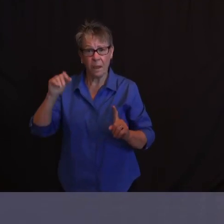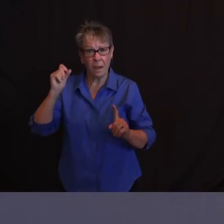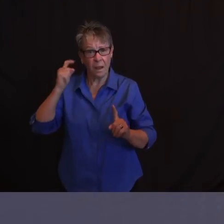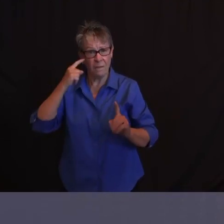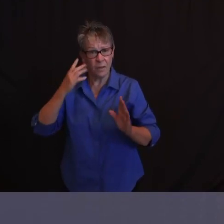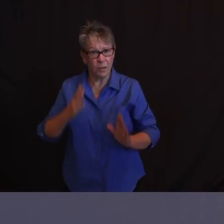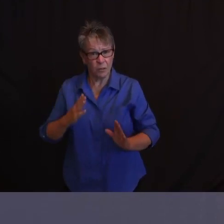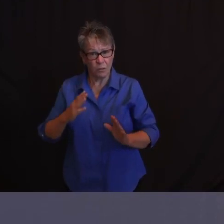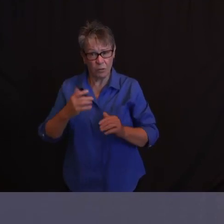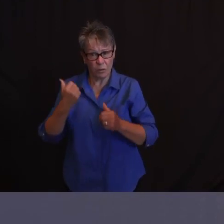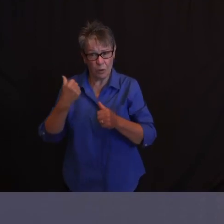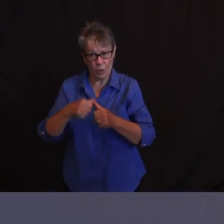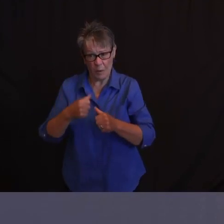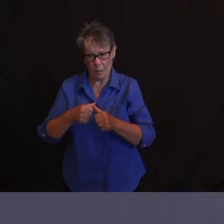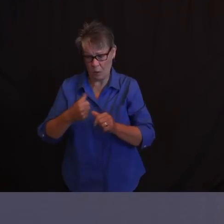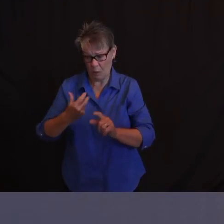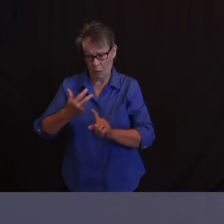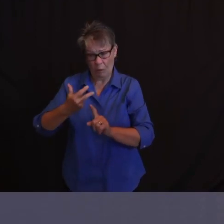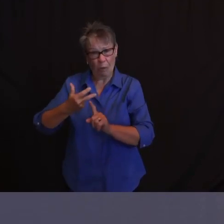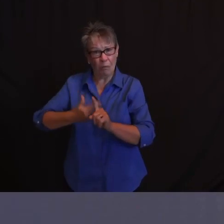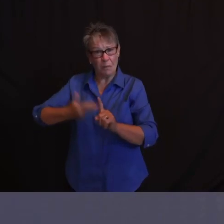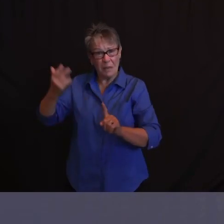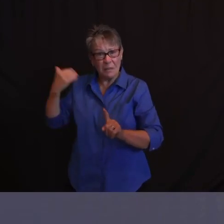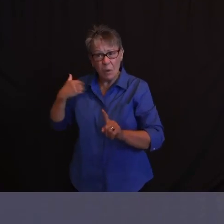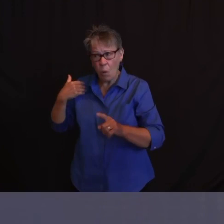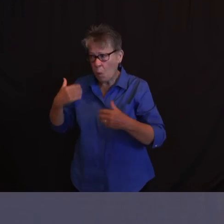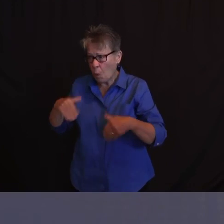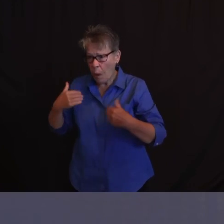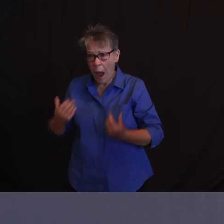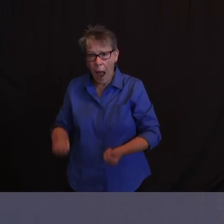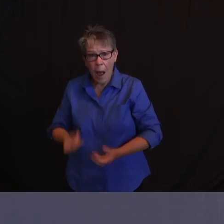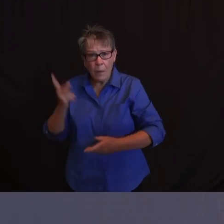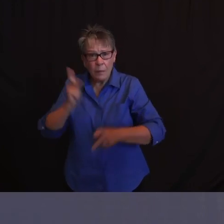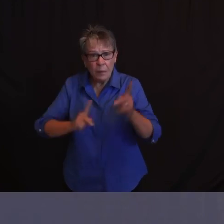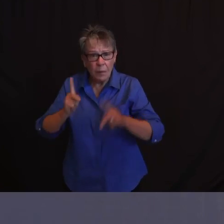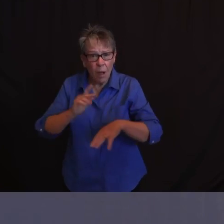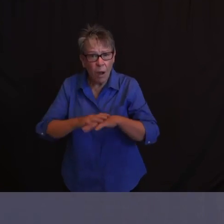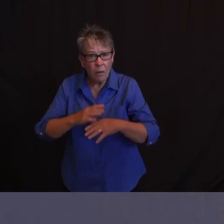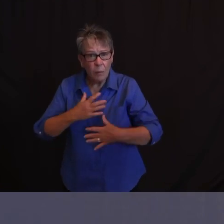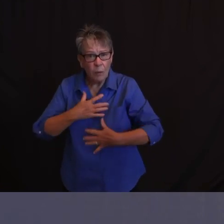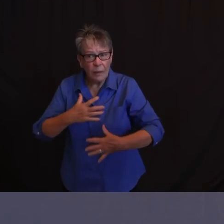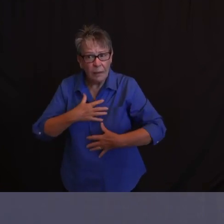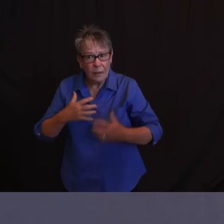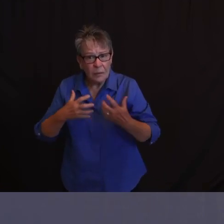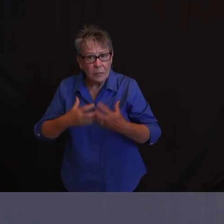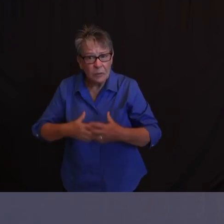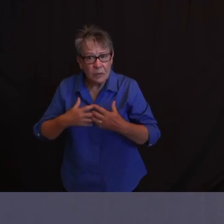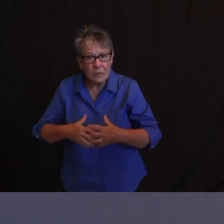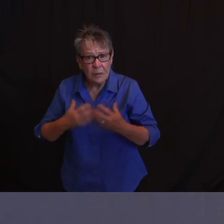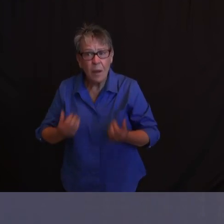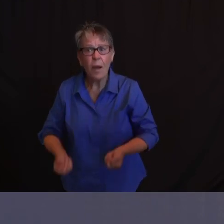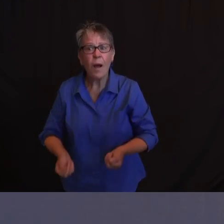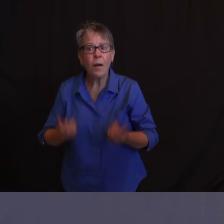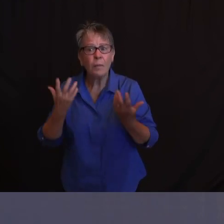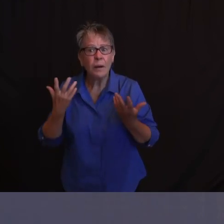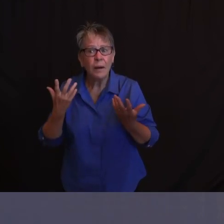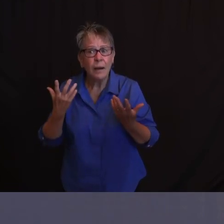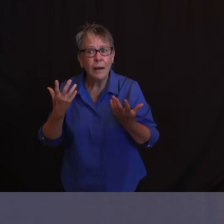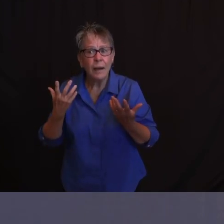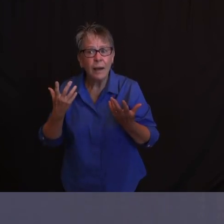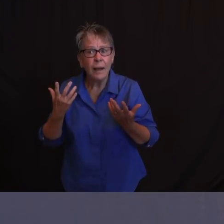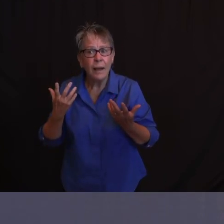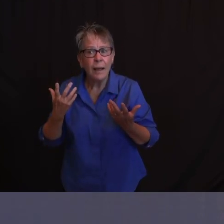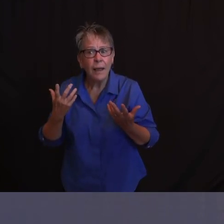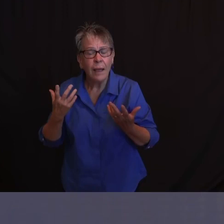of patients, the percentage, clearly that's an example, Ed, of lessons that are being learned in the medical profession in terms of how to treat